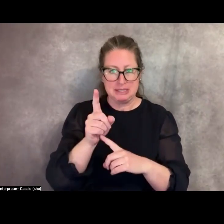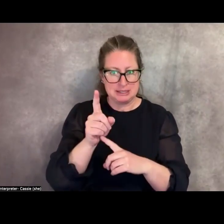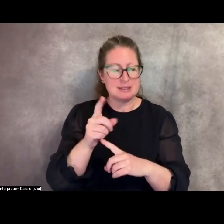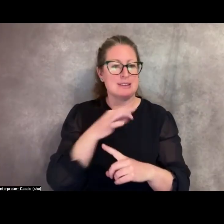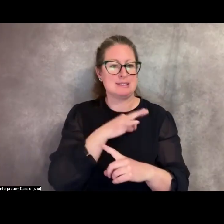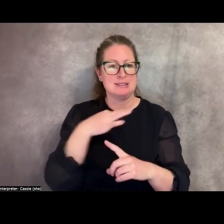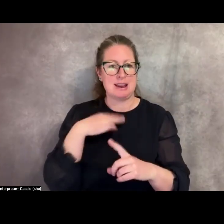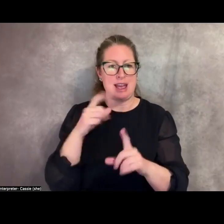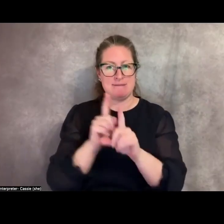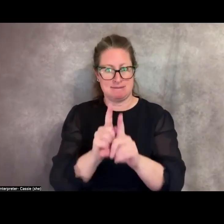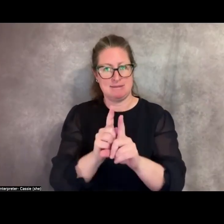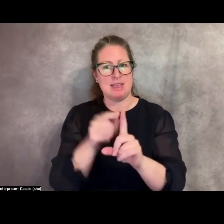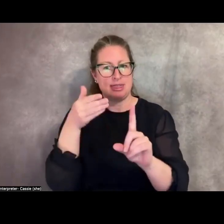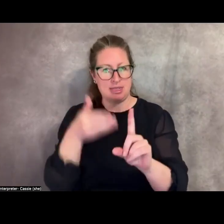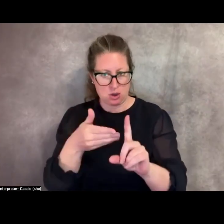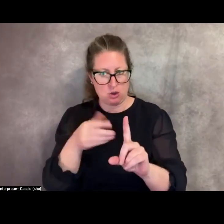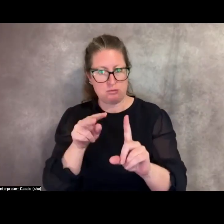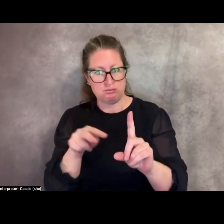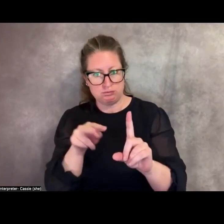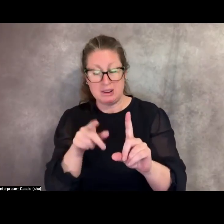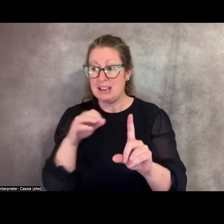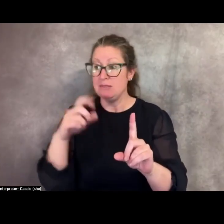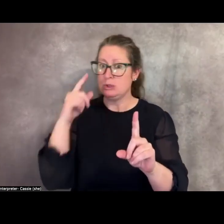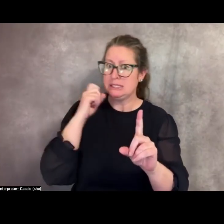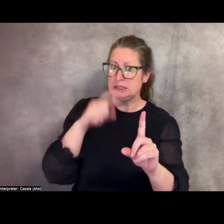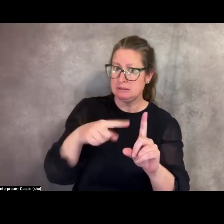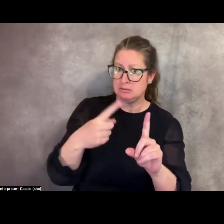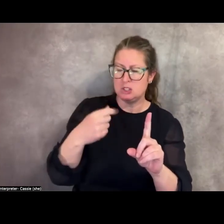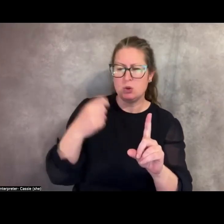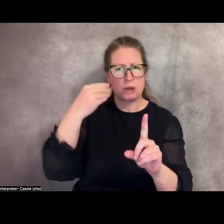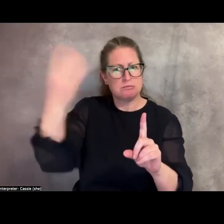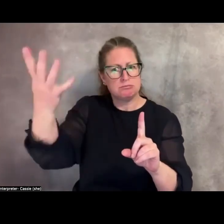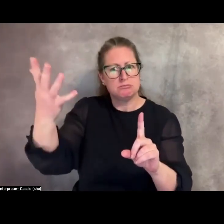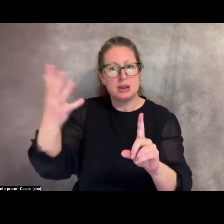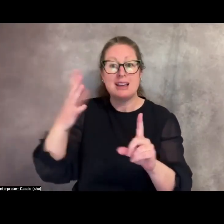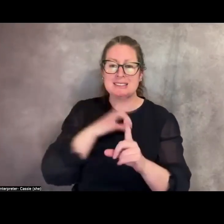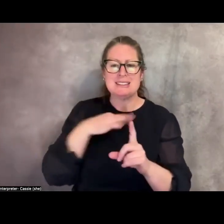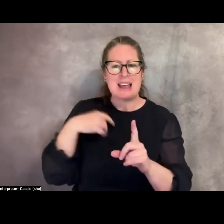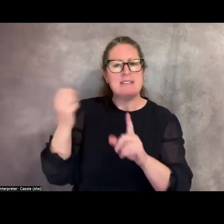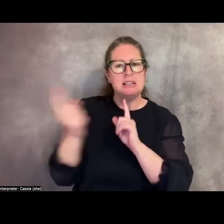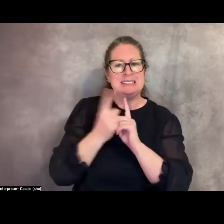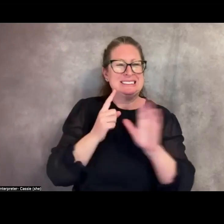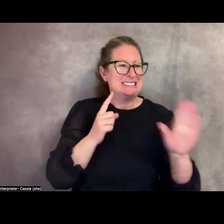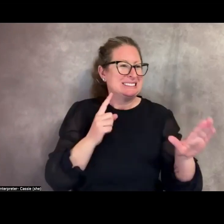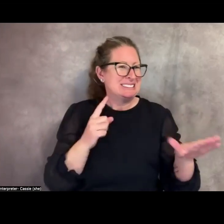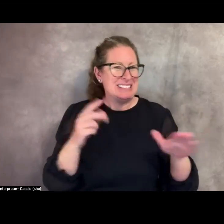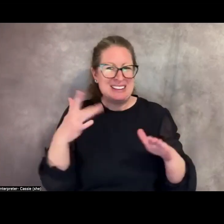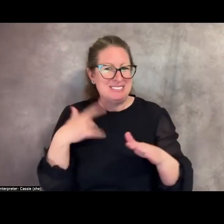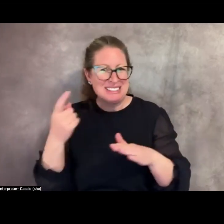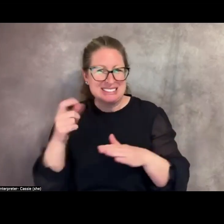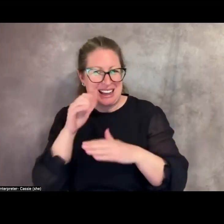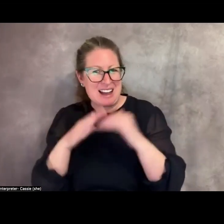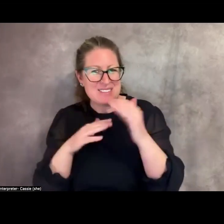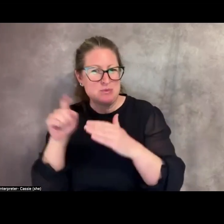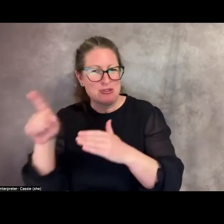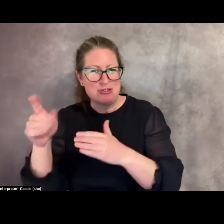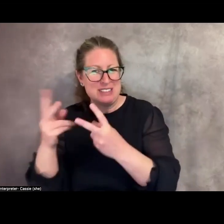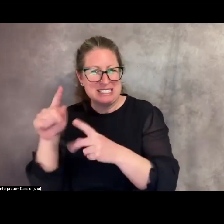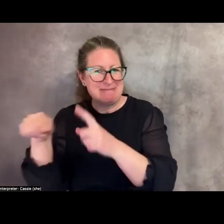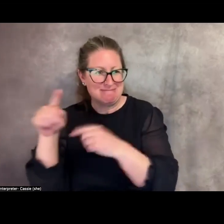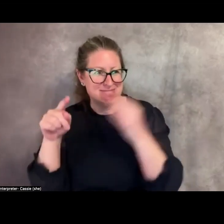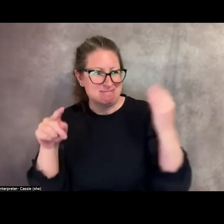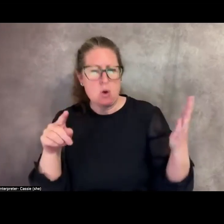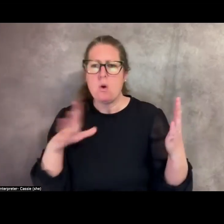member. If we notice something, we say something. I've had staff come to me and say, hey, I'm not comfortable with what's going on in this visit. And it's been great because we've been